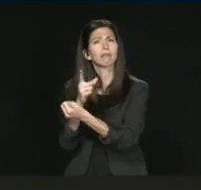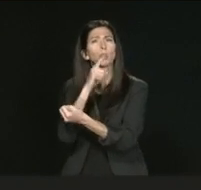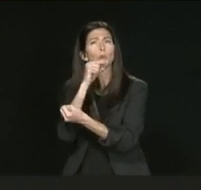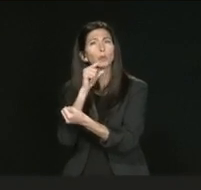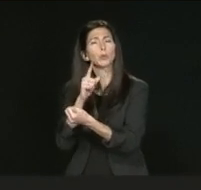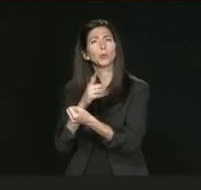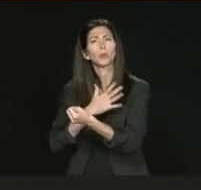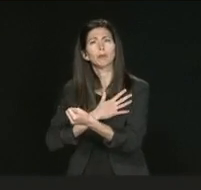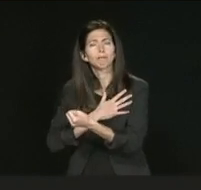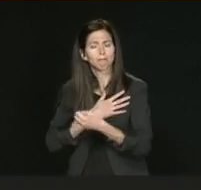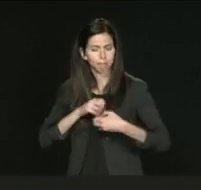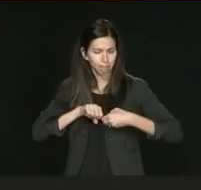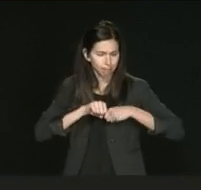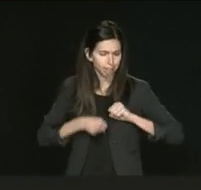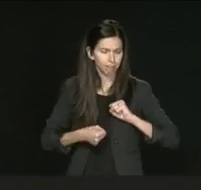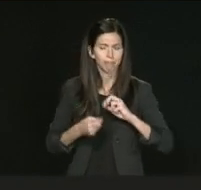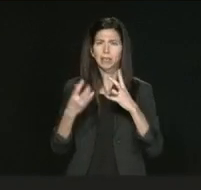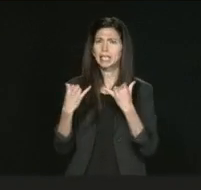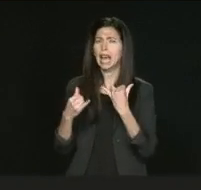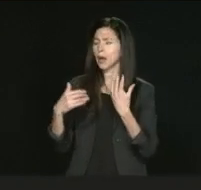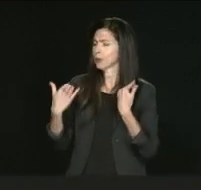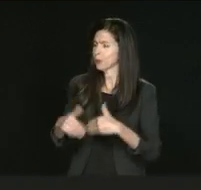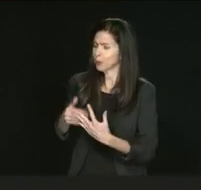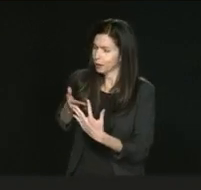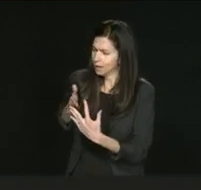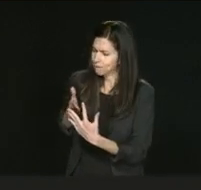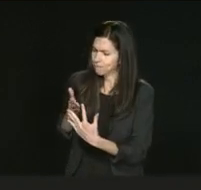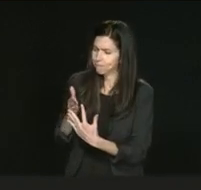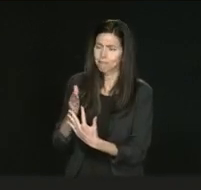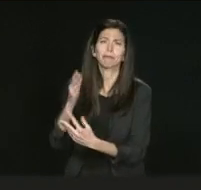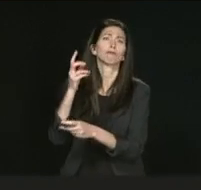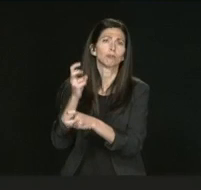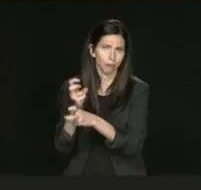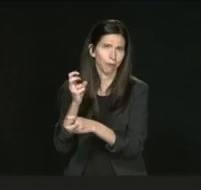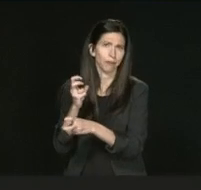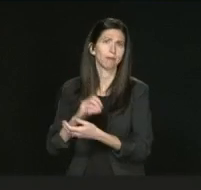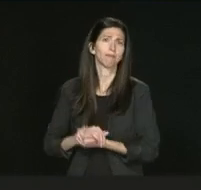continue to provide them with all the required support.